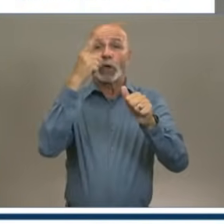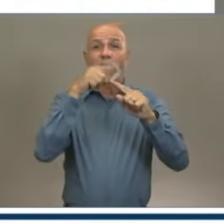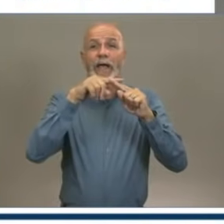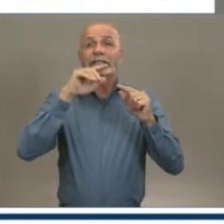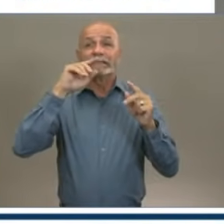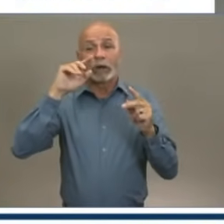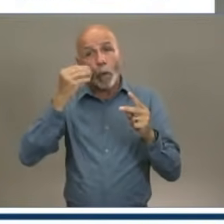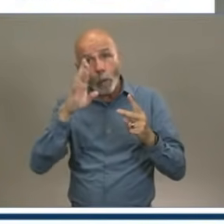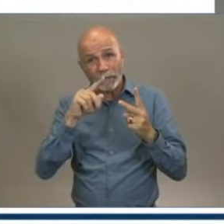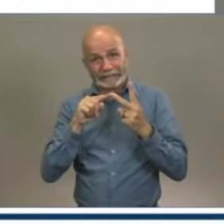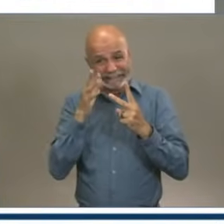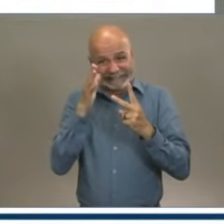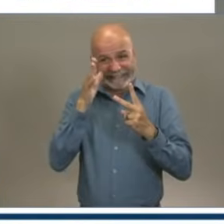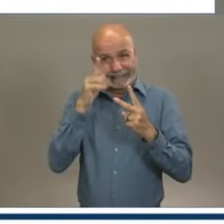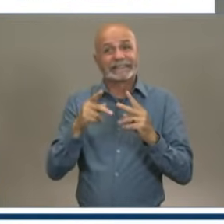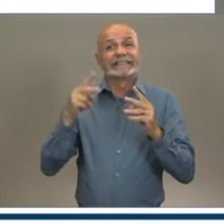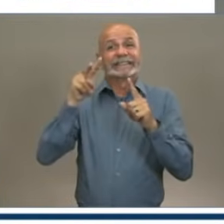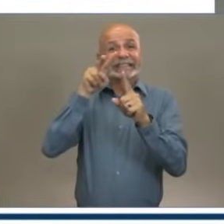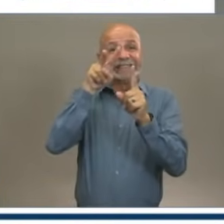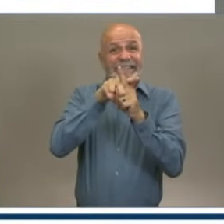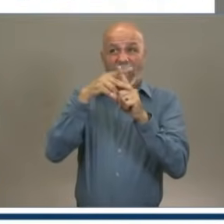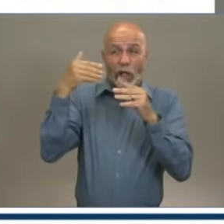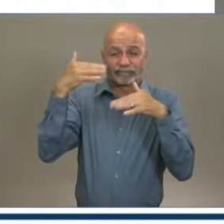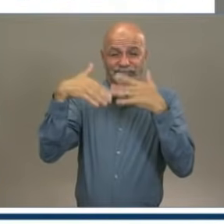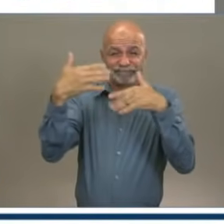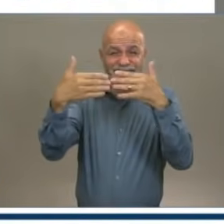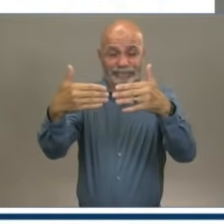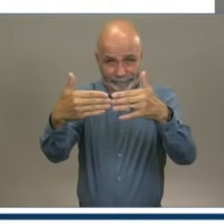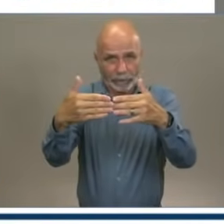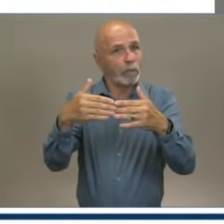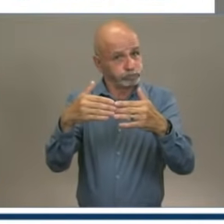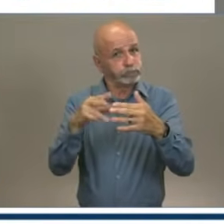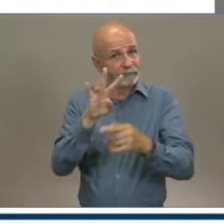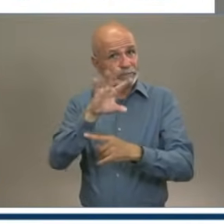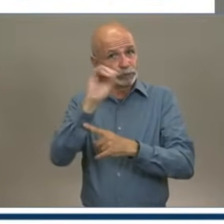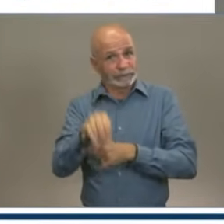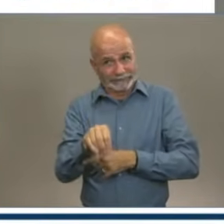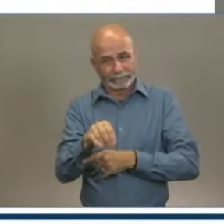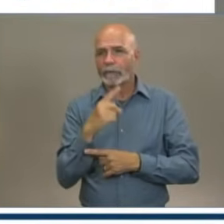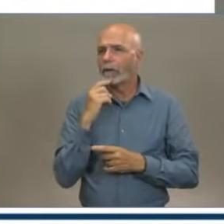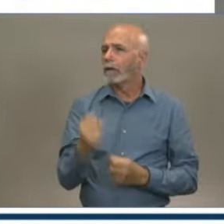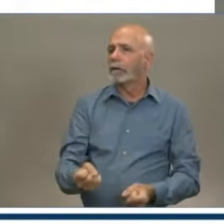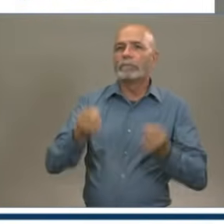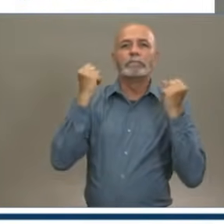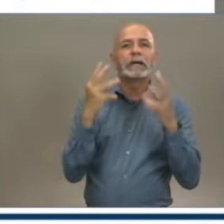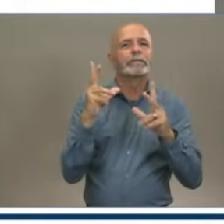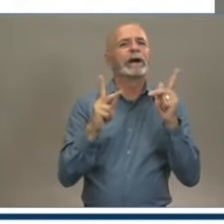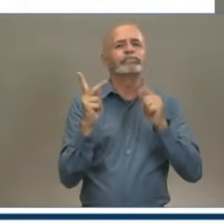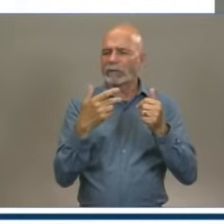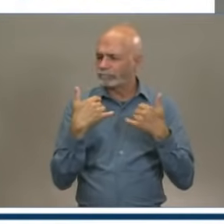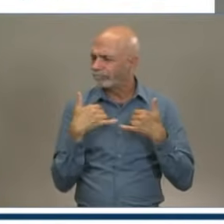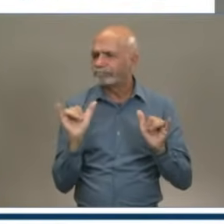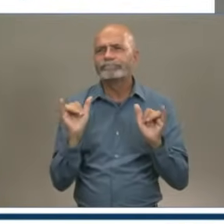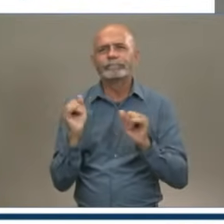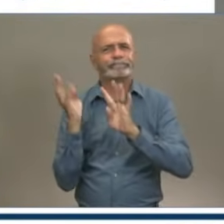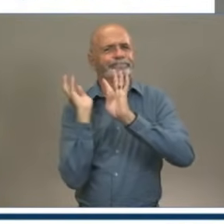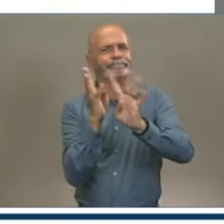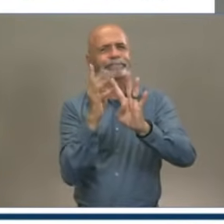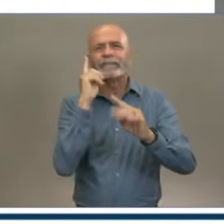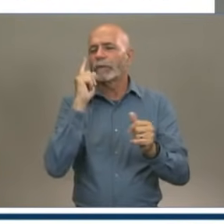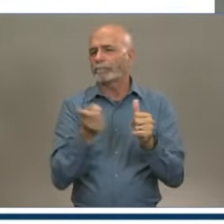are booked to get it. And hundreds of people are still getting their first doses every day, which is really encouraging to